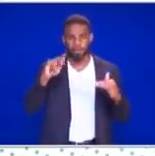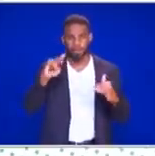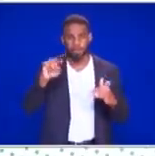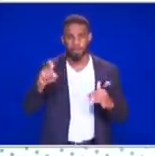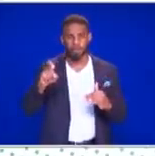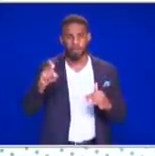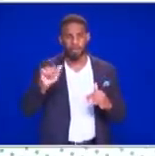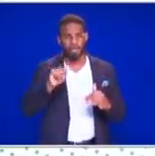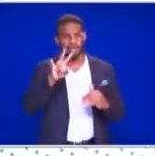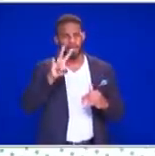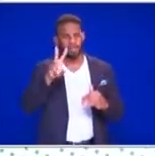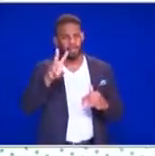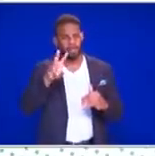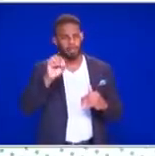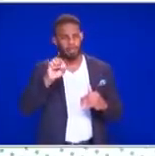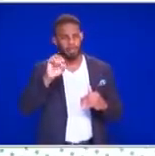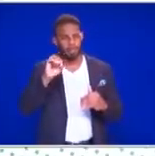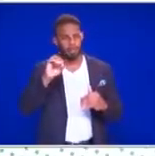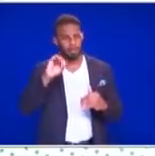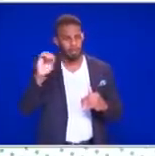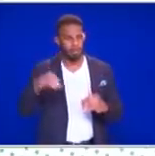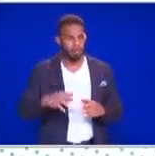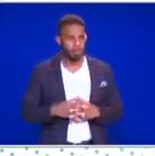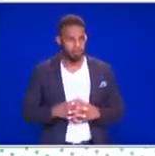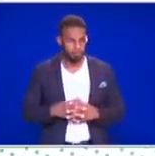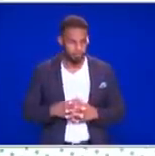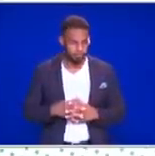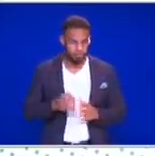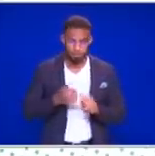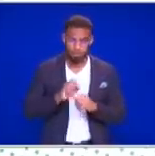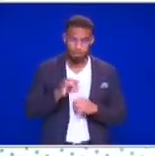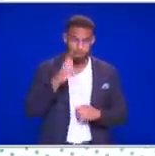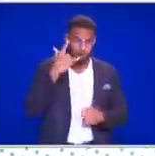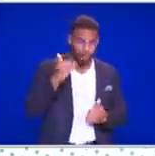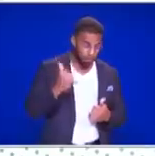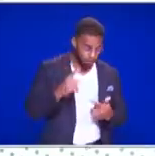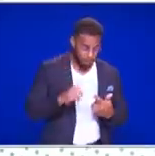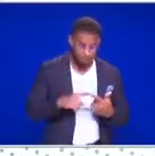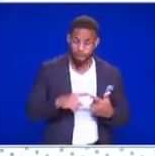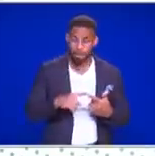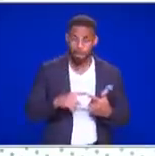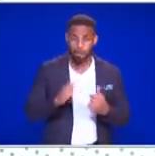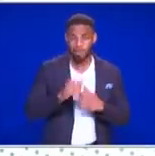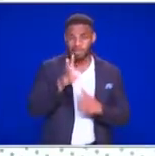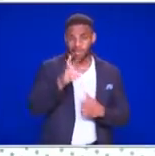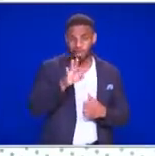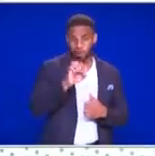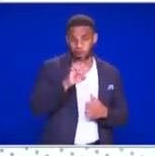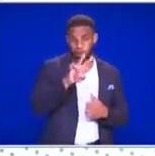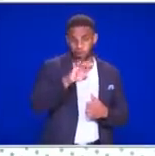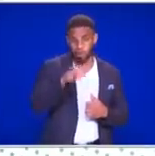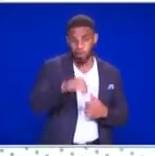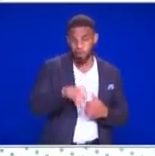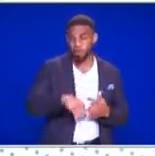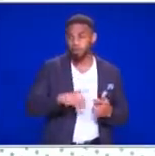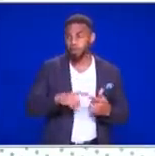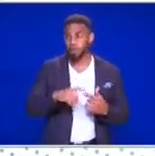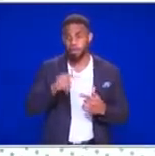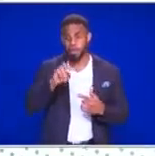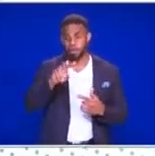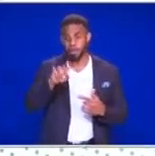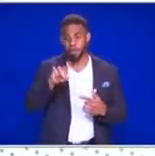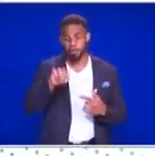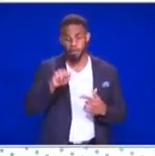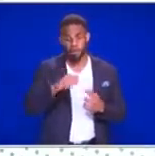index at 76.0%, followed by California with 69.7% and